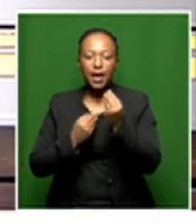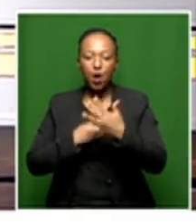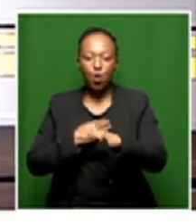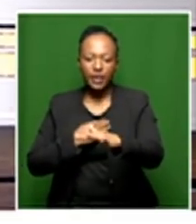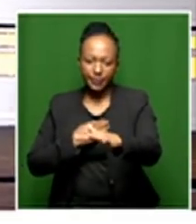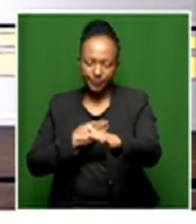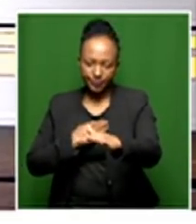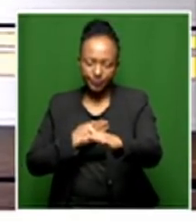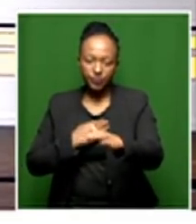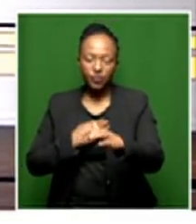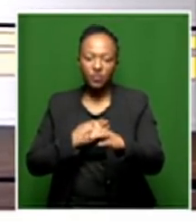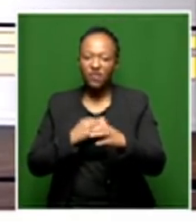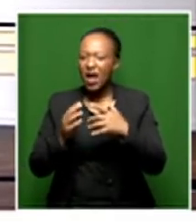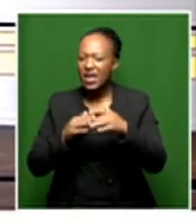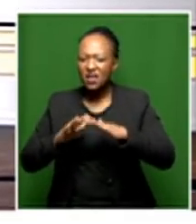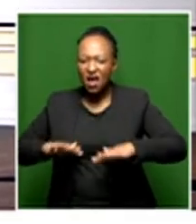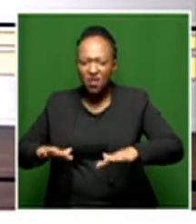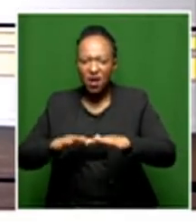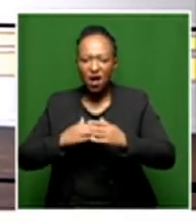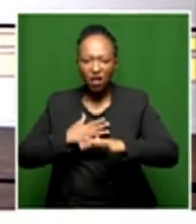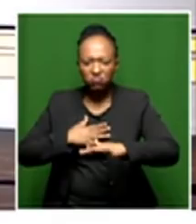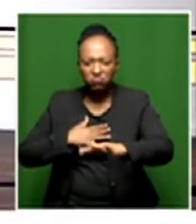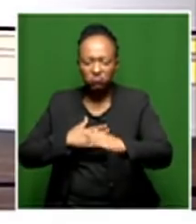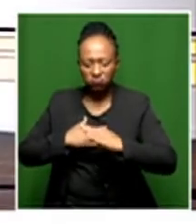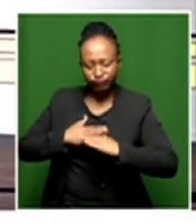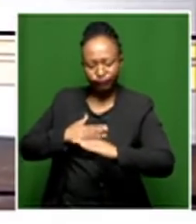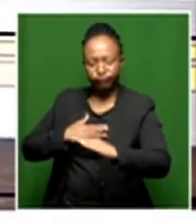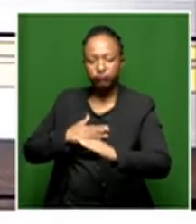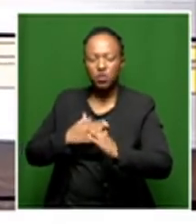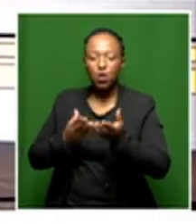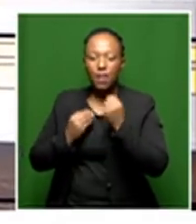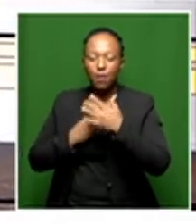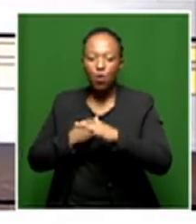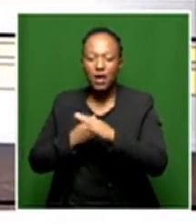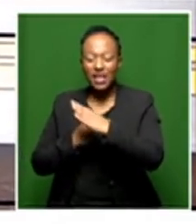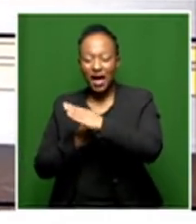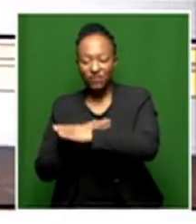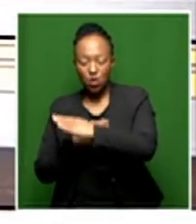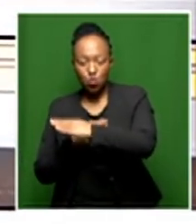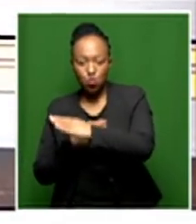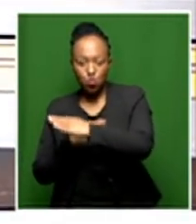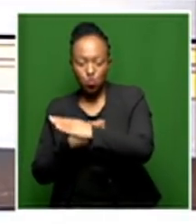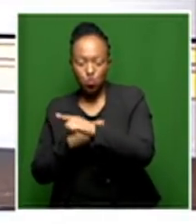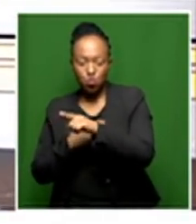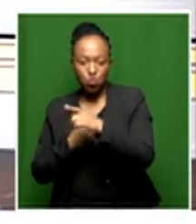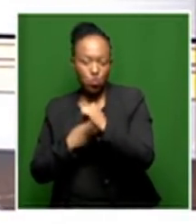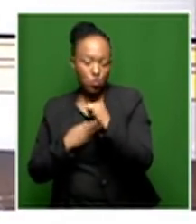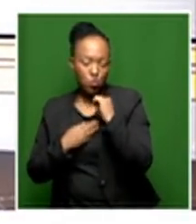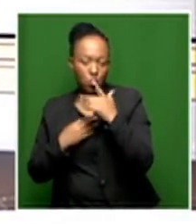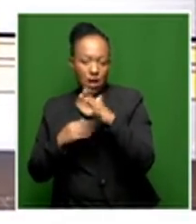that all our low-lying areas have got water. Late in the afternoon, when we did